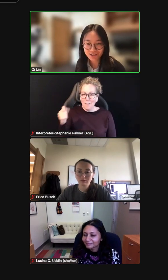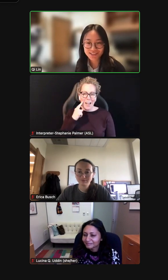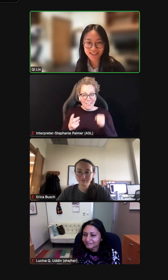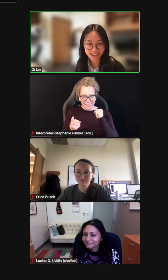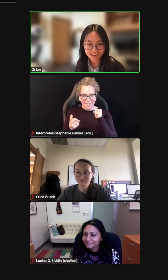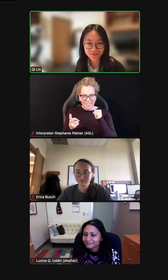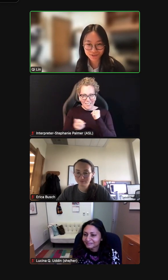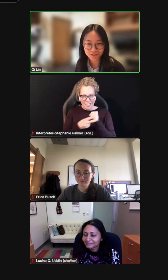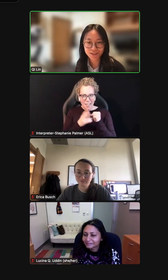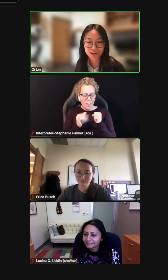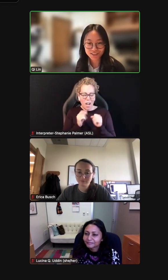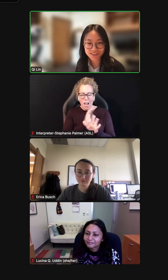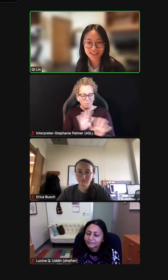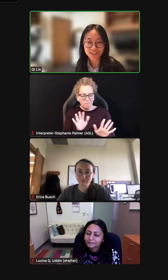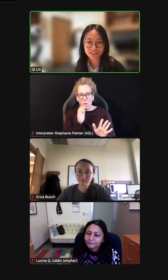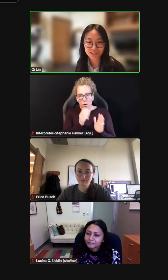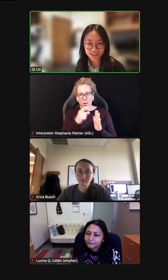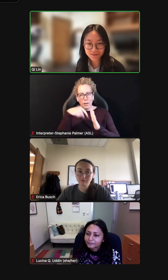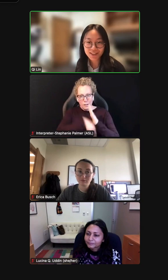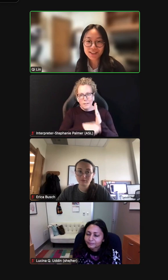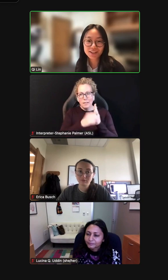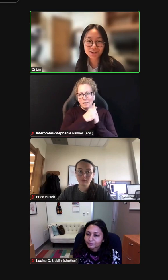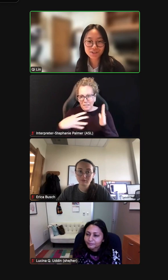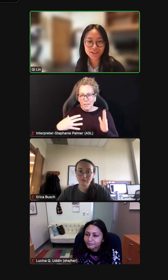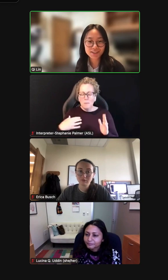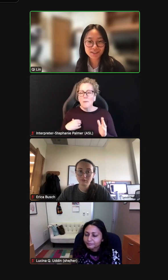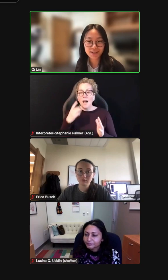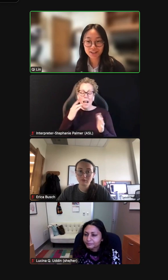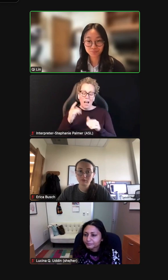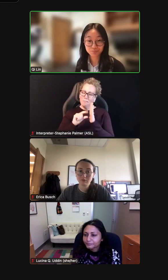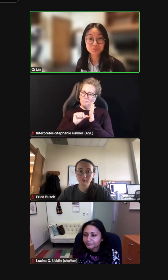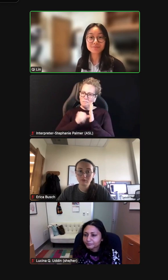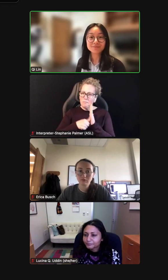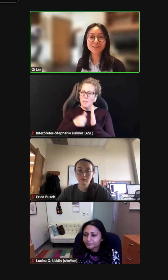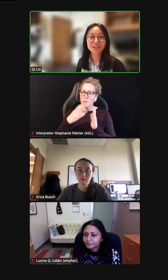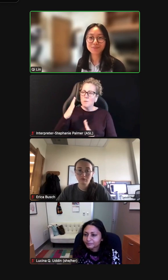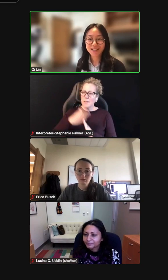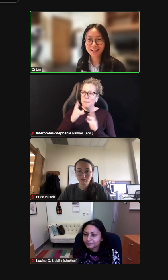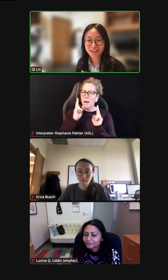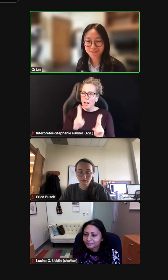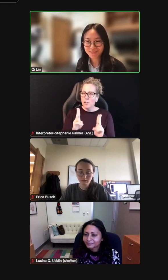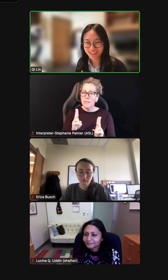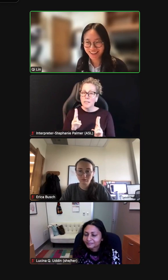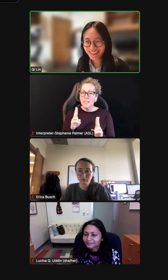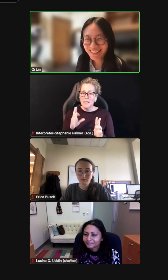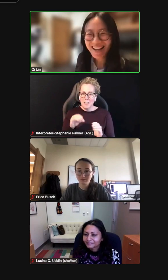that. I'll just highlight a few of the honors that she's gotten, including the